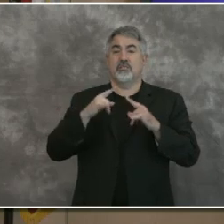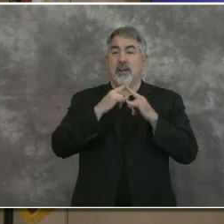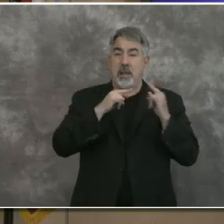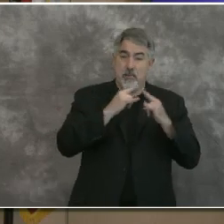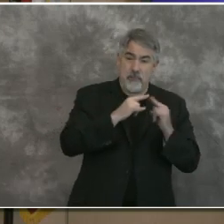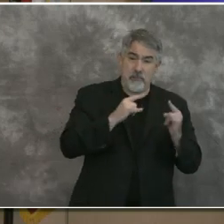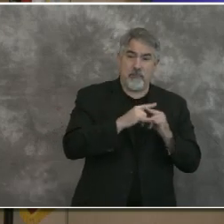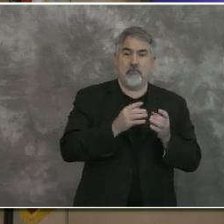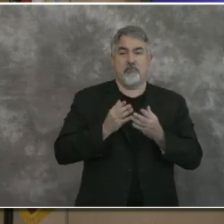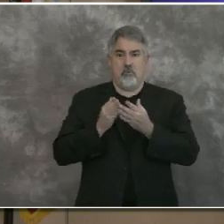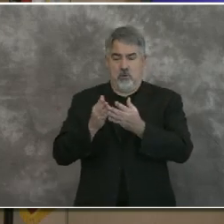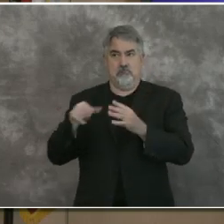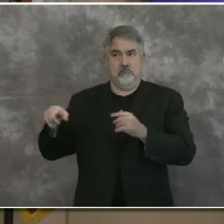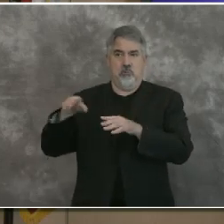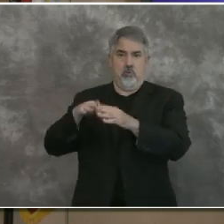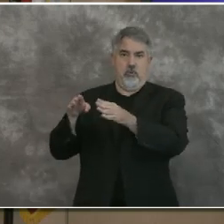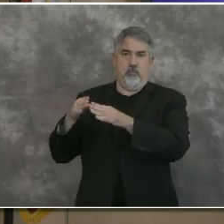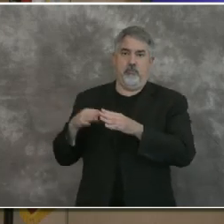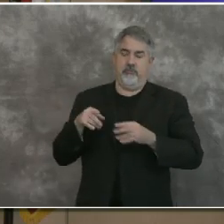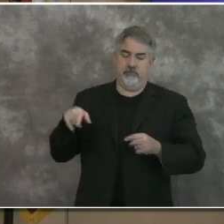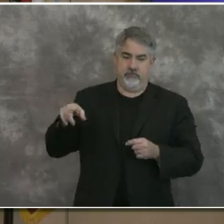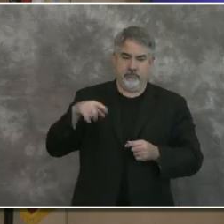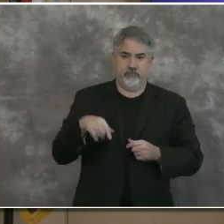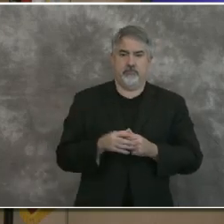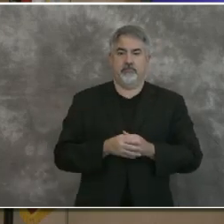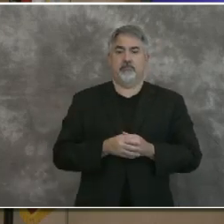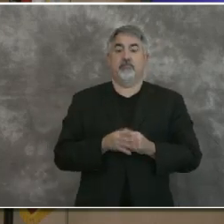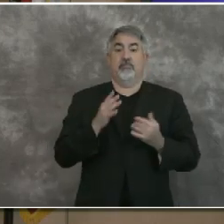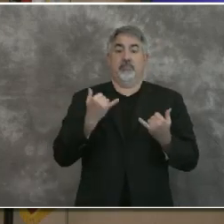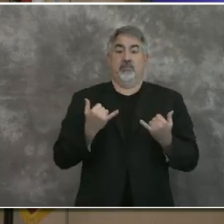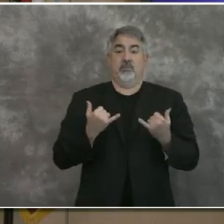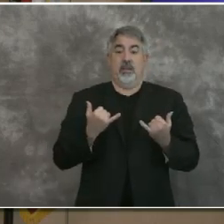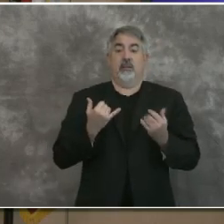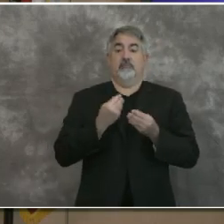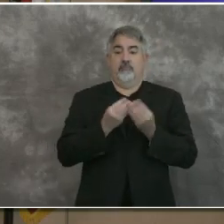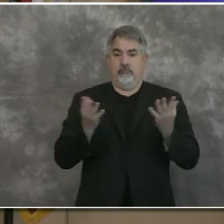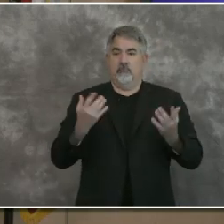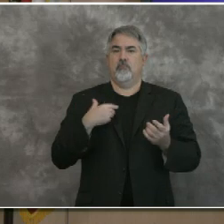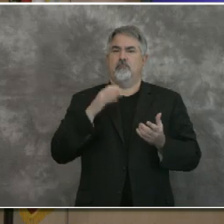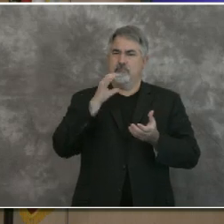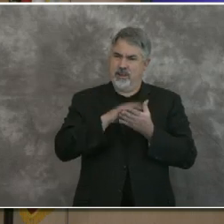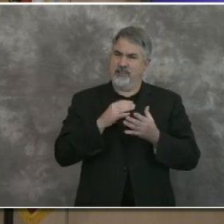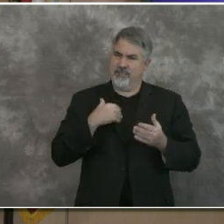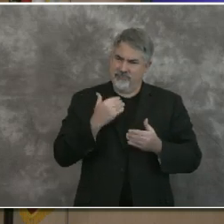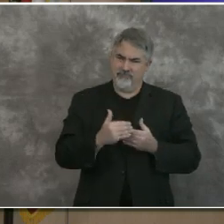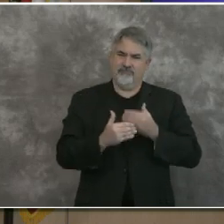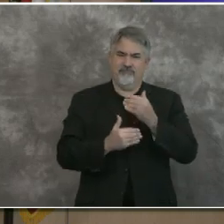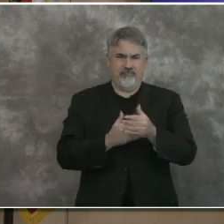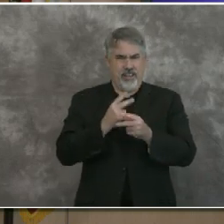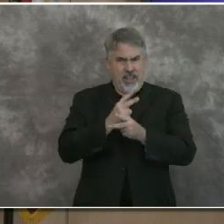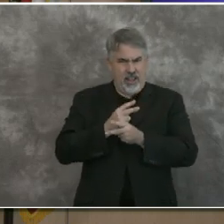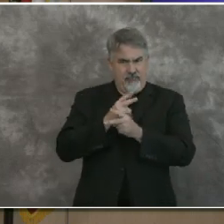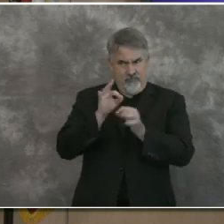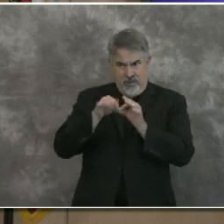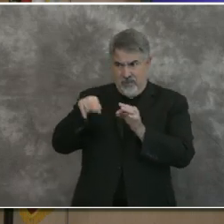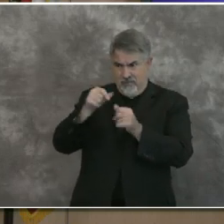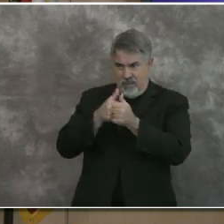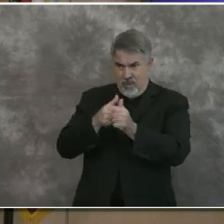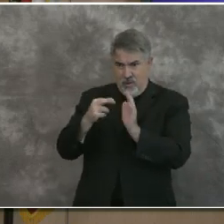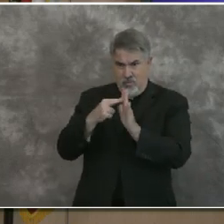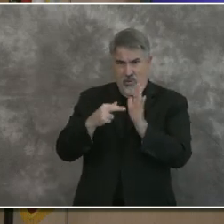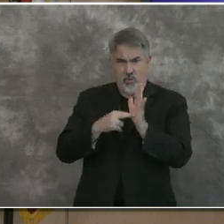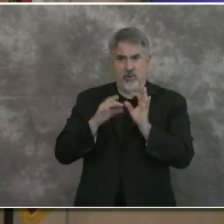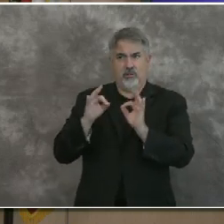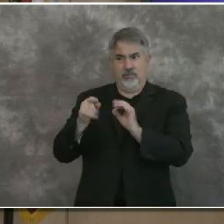types of things. And we stand before you today saying we believe that we are doing it in the right way. We believe we are doing it in a responsible